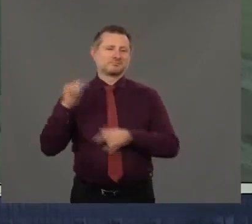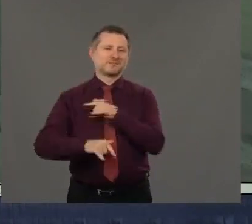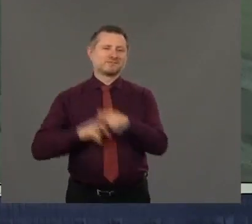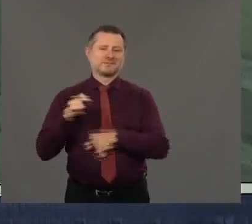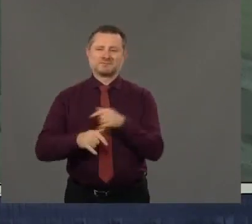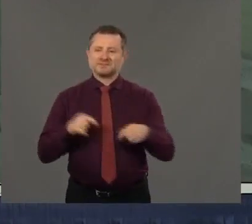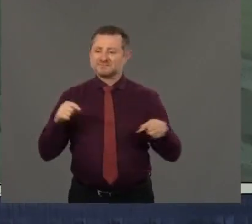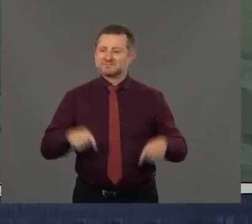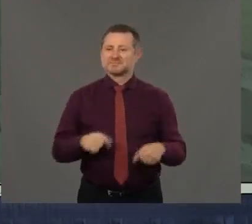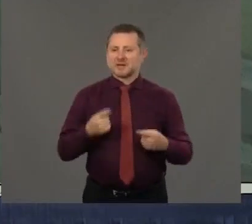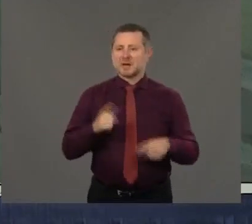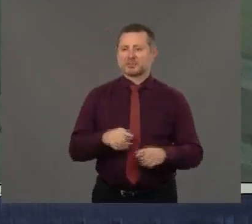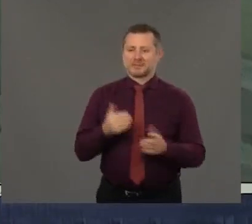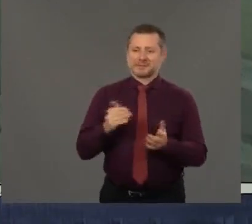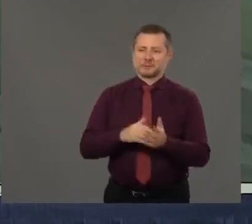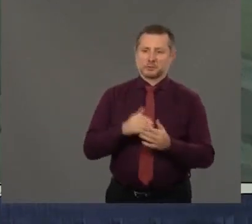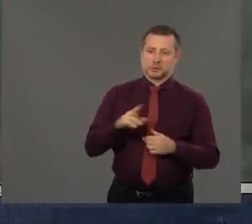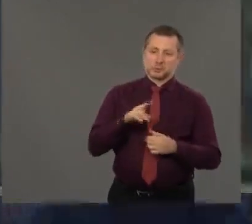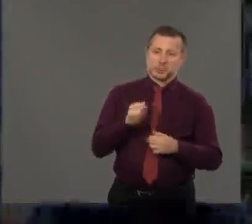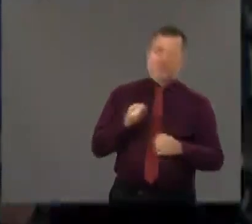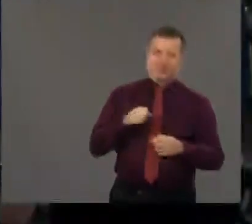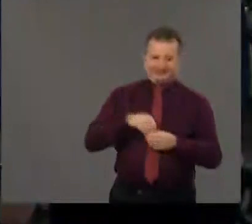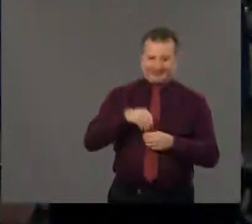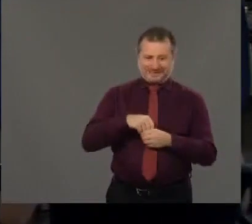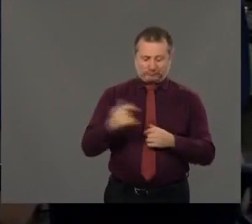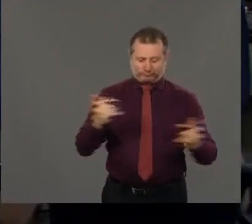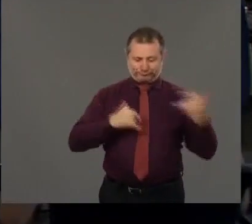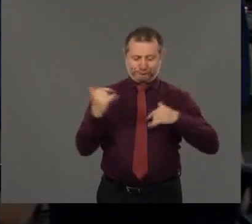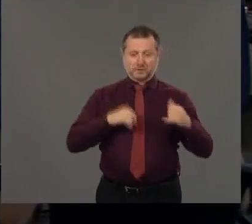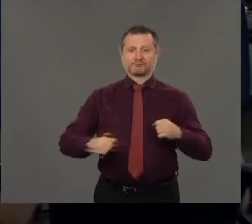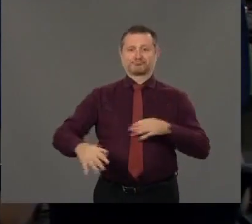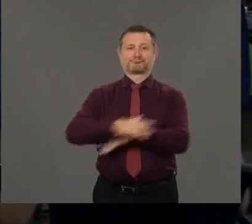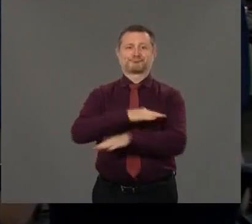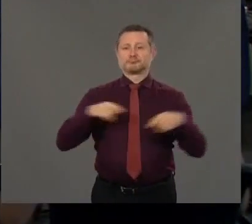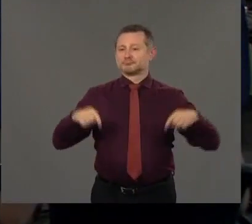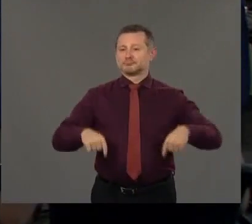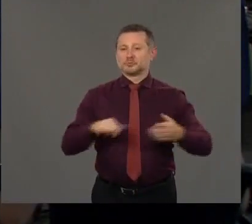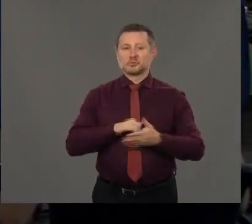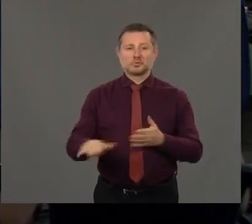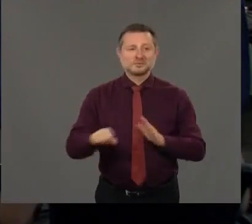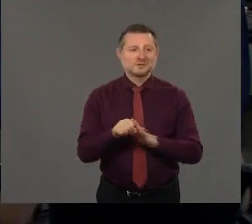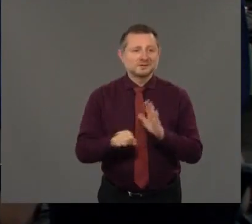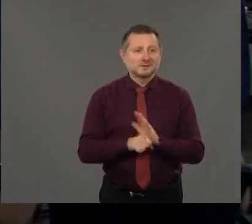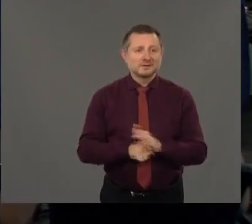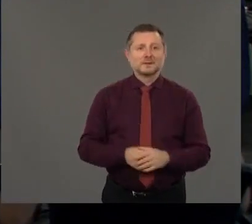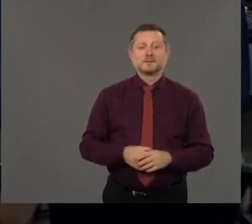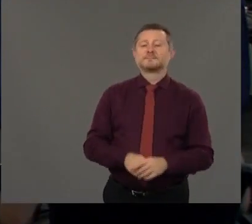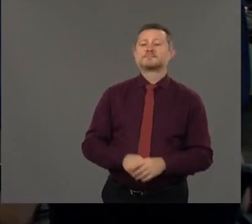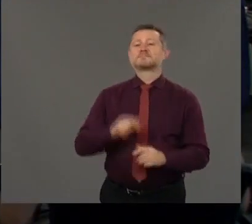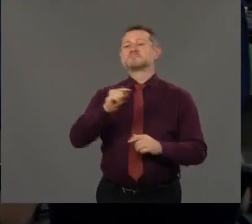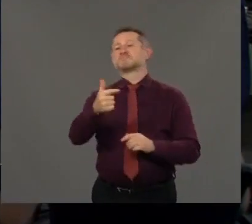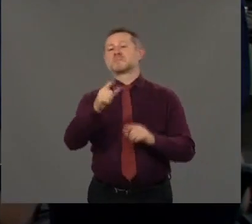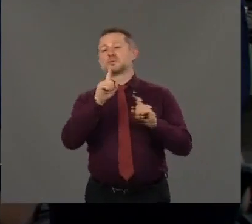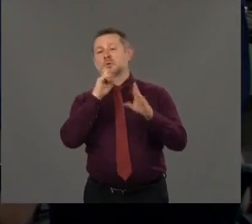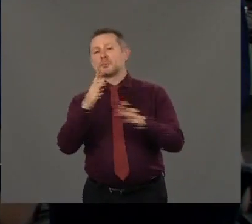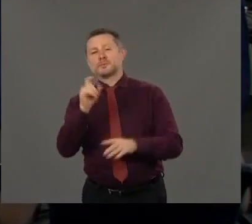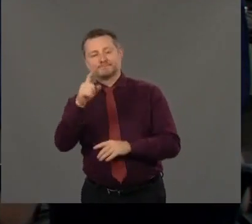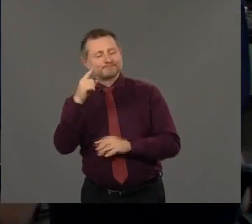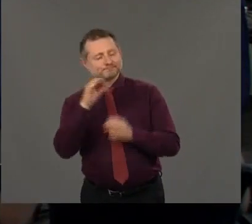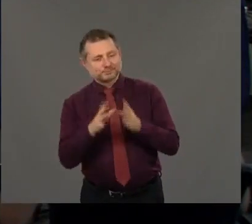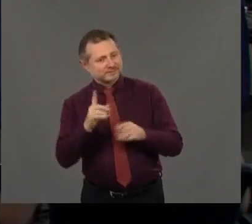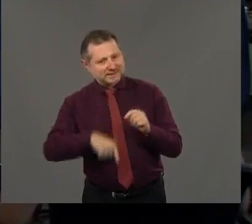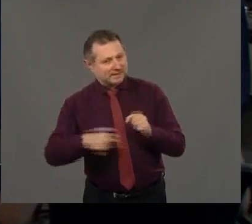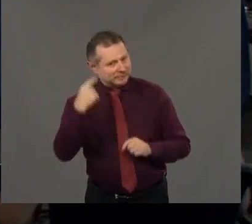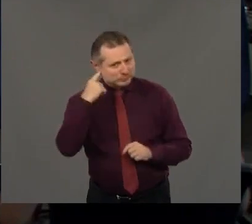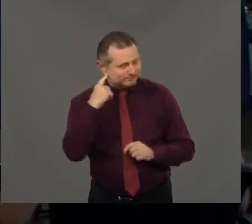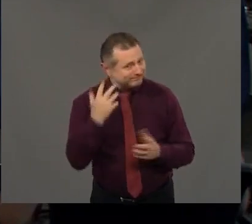come through again. Governor, given some of the places that are seeing hotspots, a huge level of spread, a